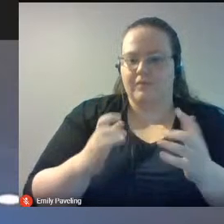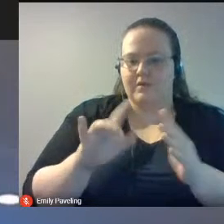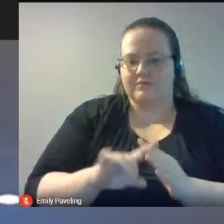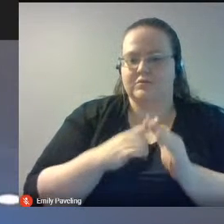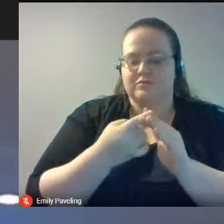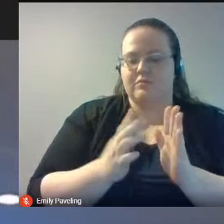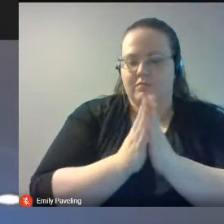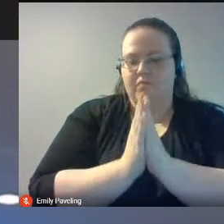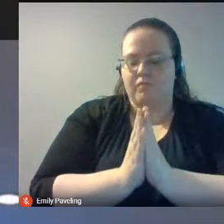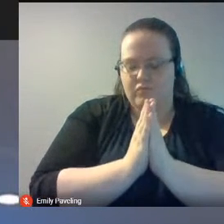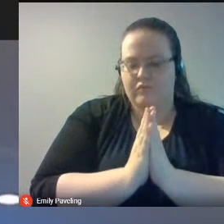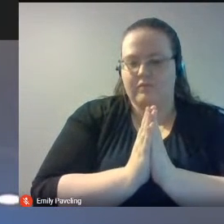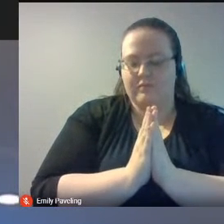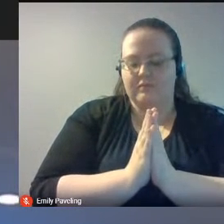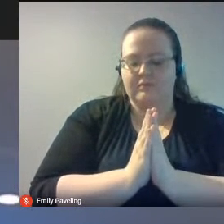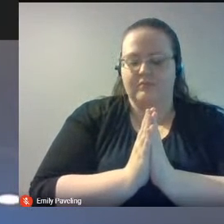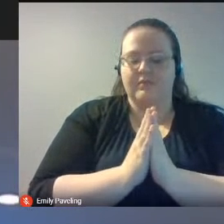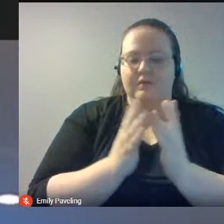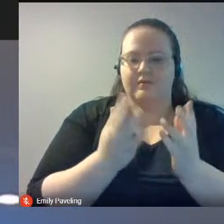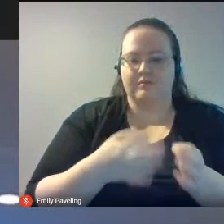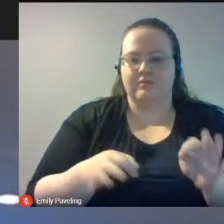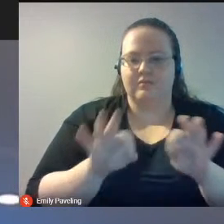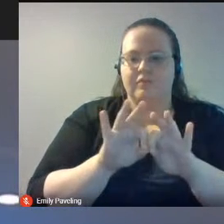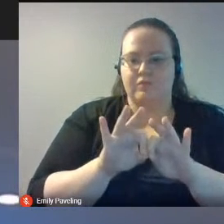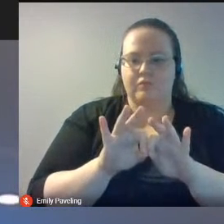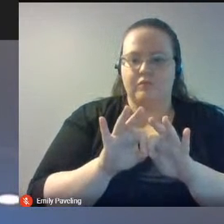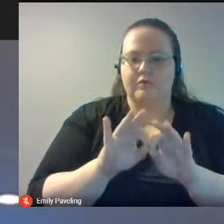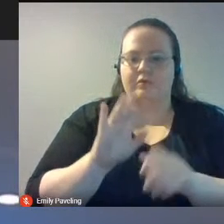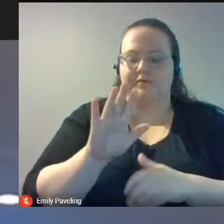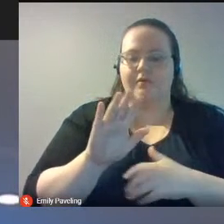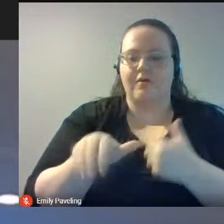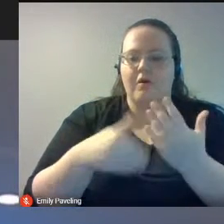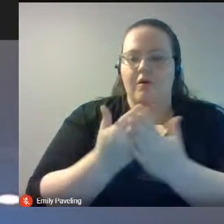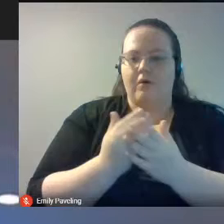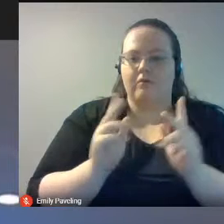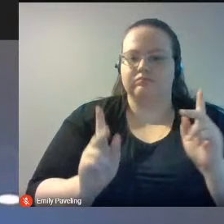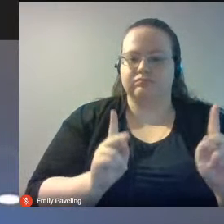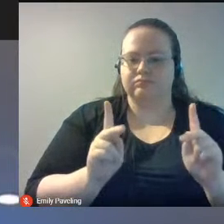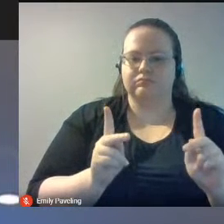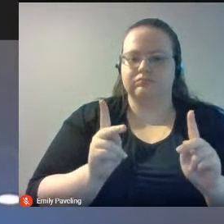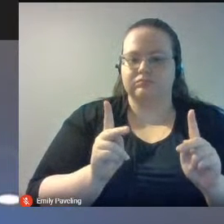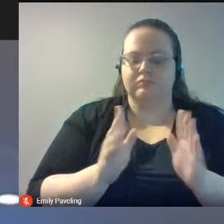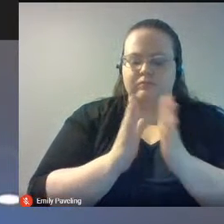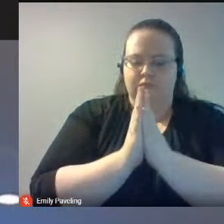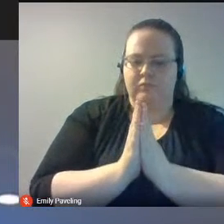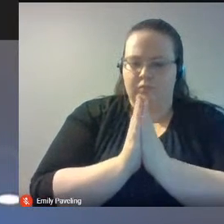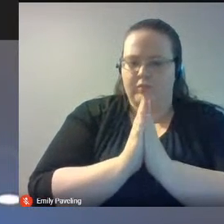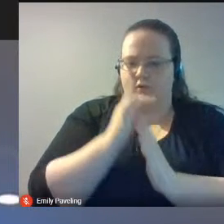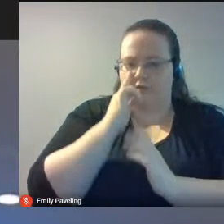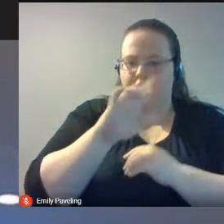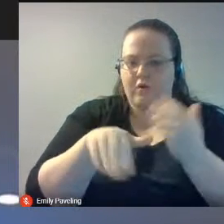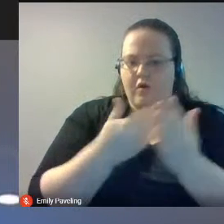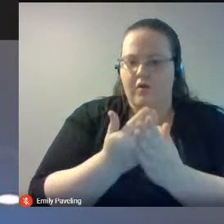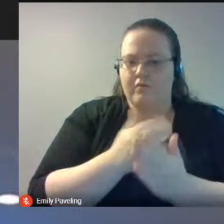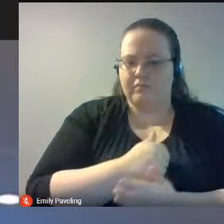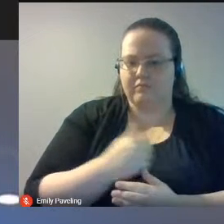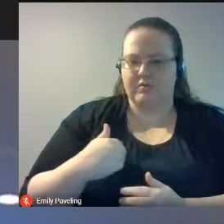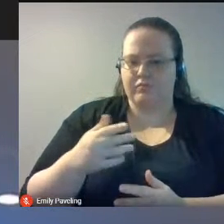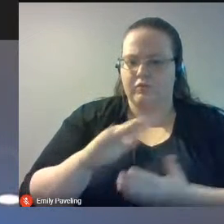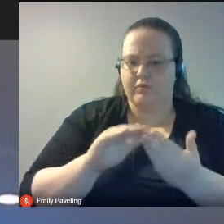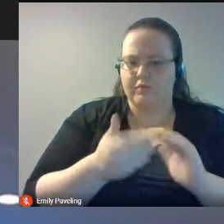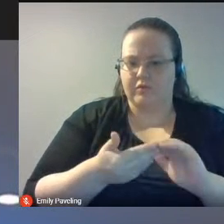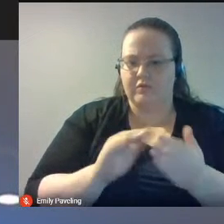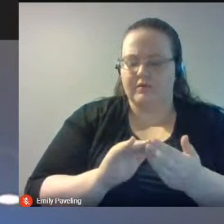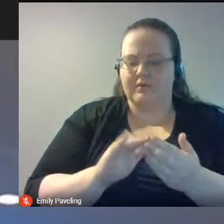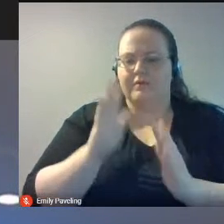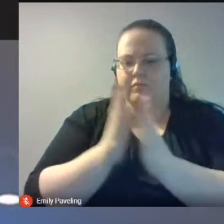and safety of all of the community members in our prayers tonight, and in particular offer a prayer for a safe return to school in